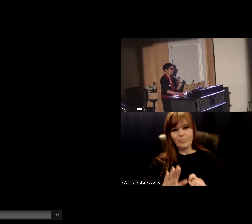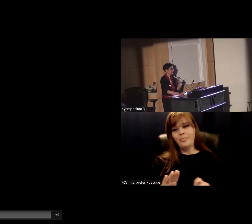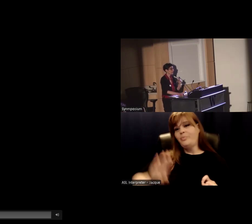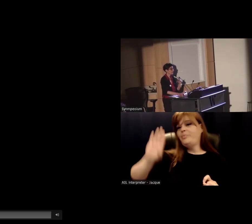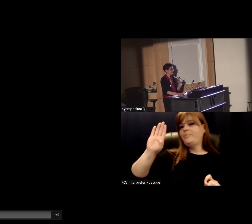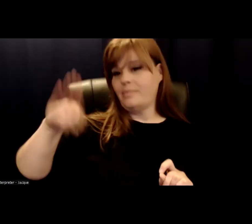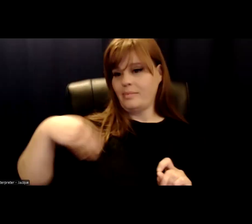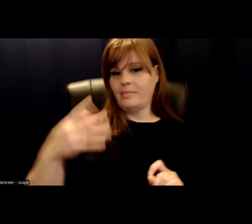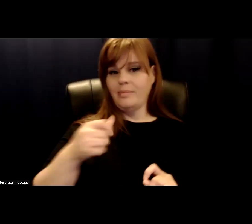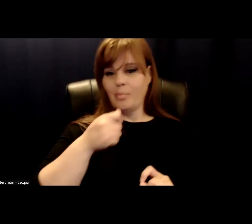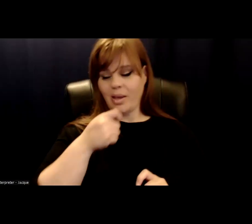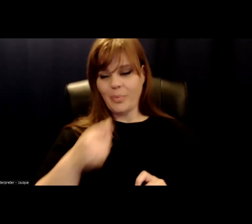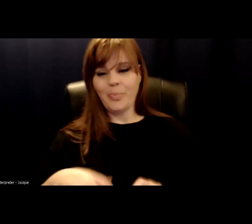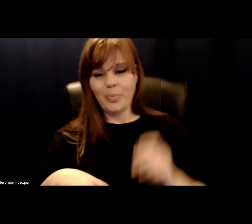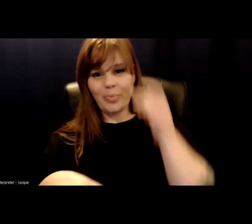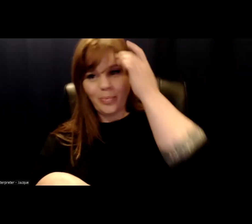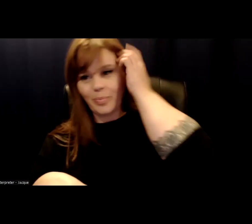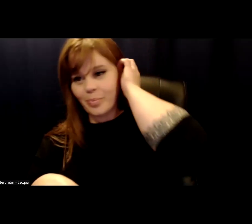mic.